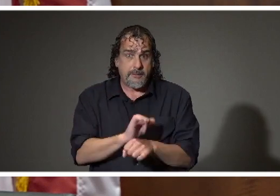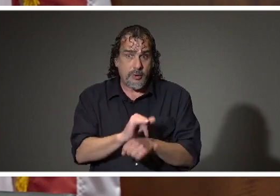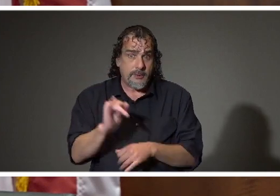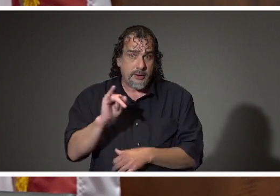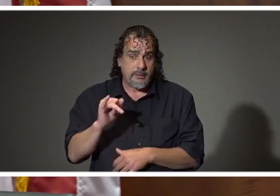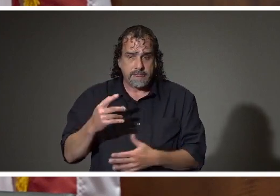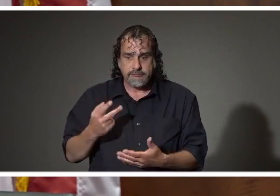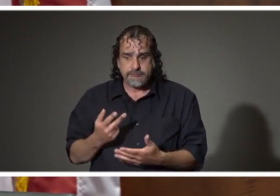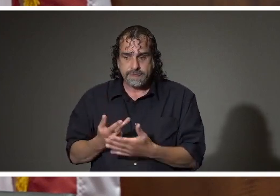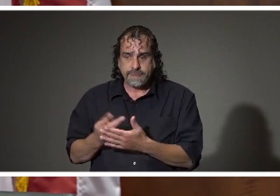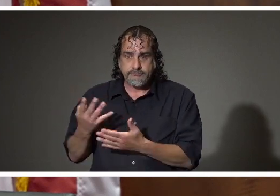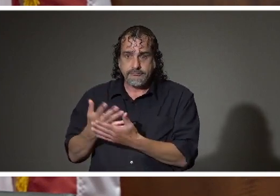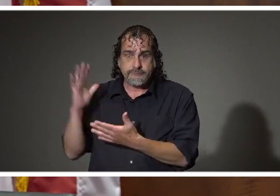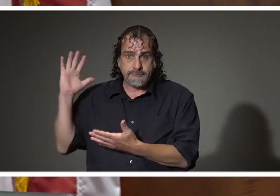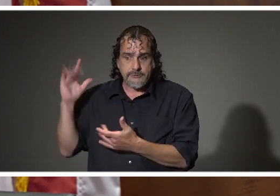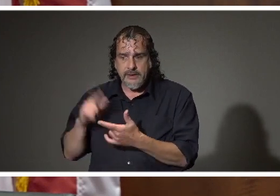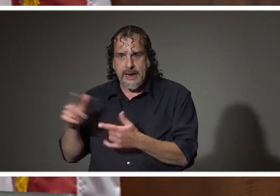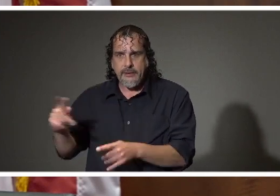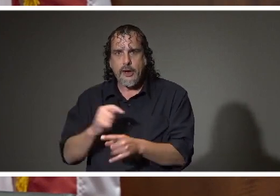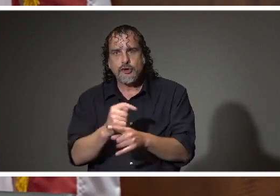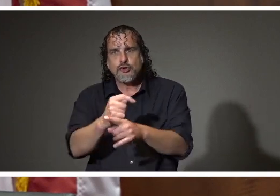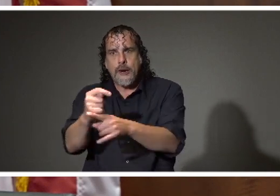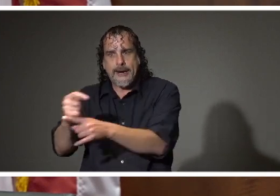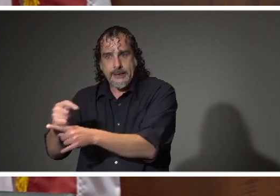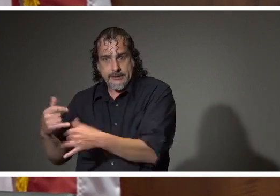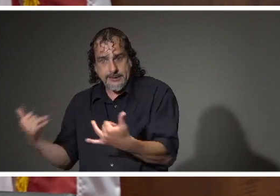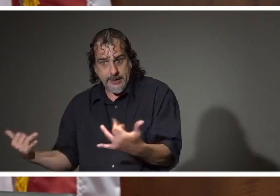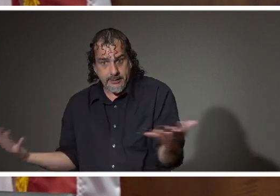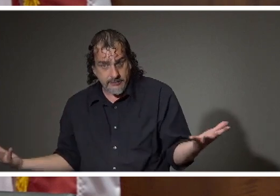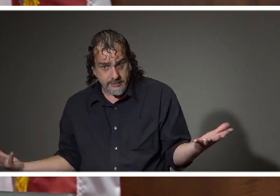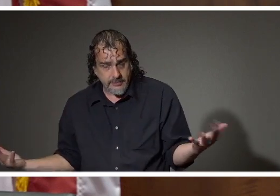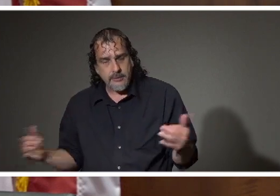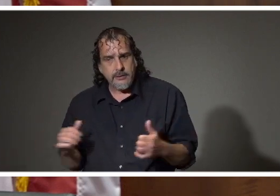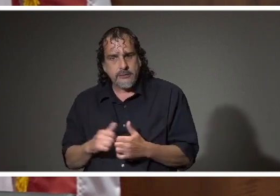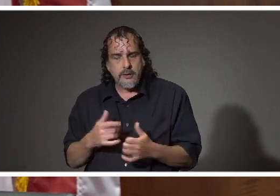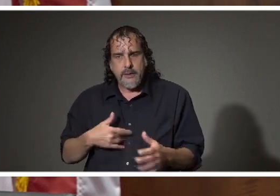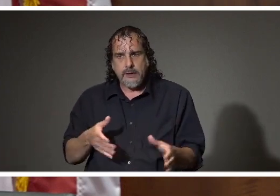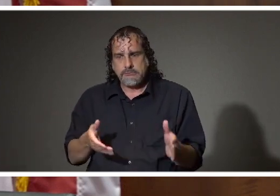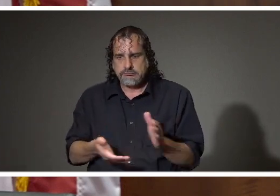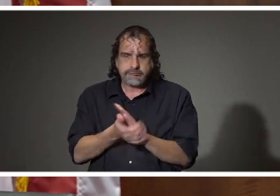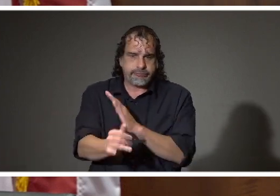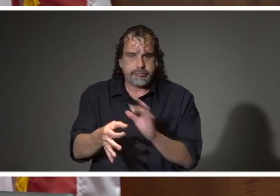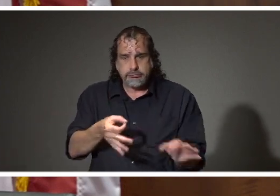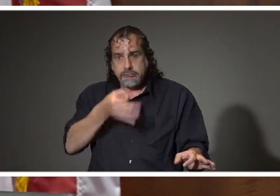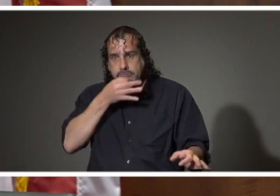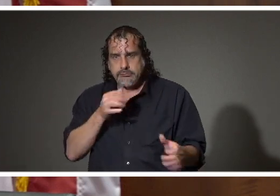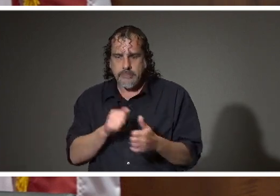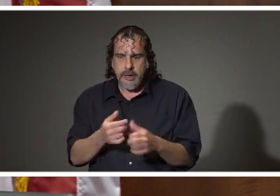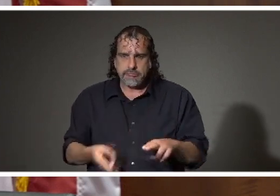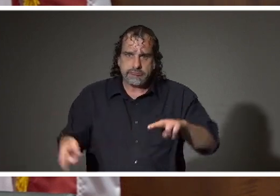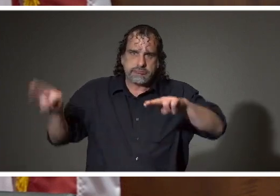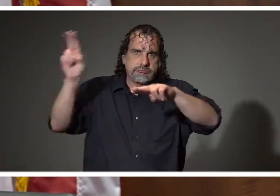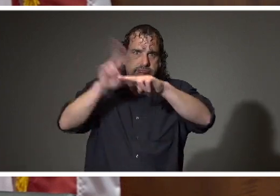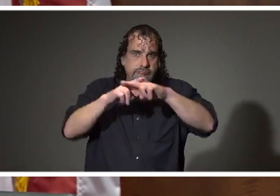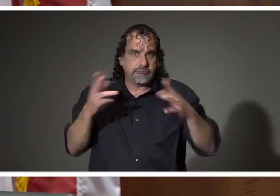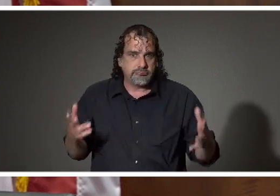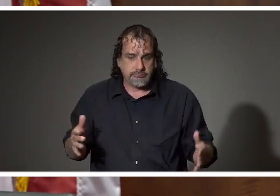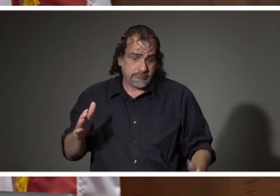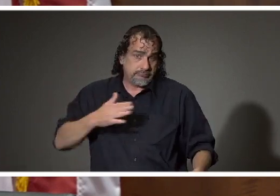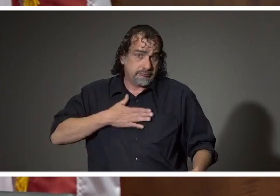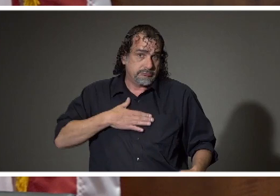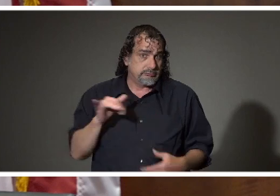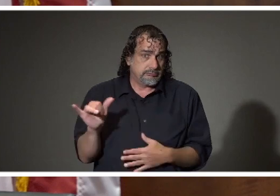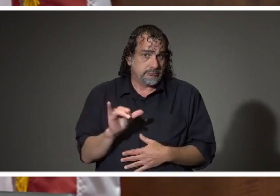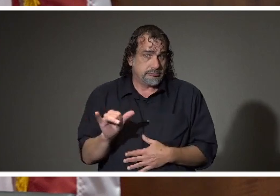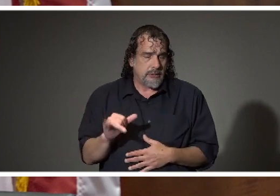5 weeks ago and now are training others. So that expertise has grown exponentially in the last few weeks, as well as mine,